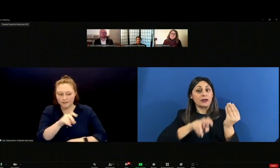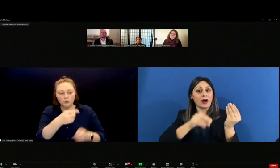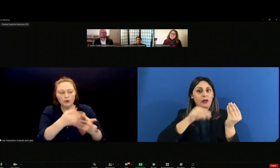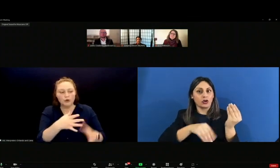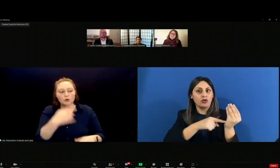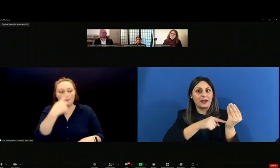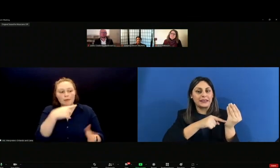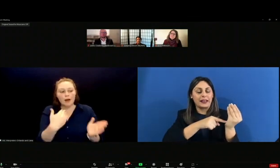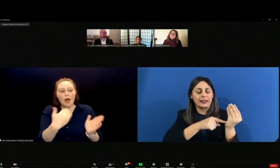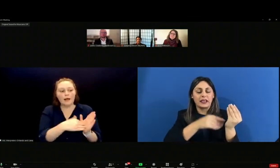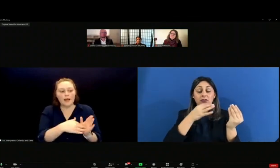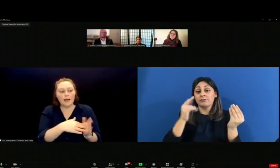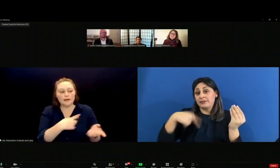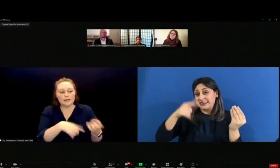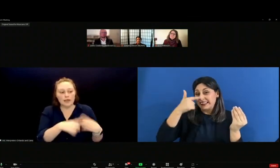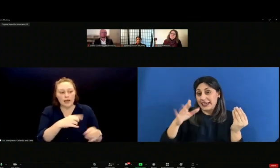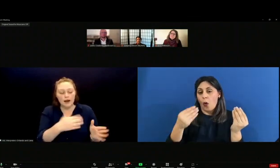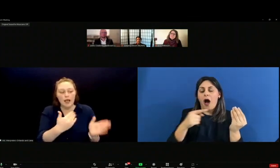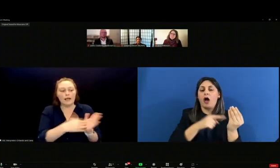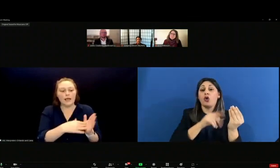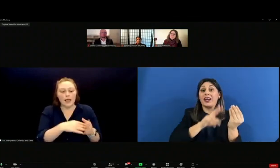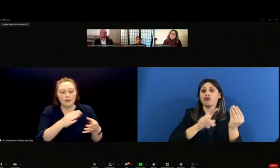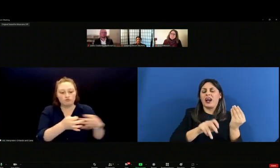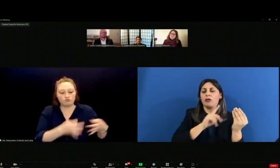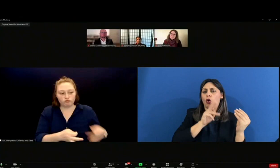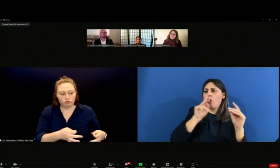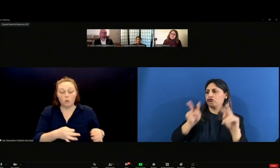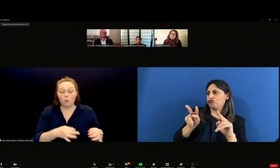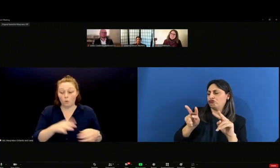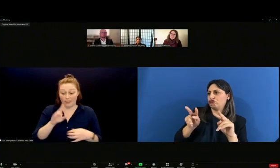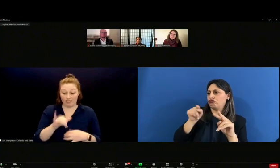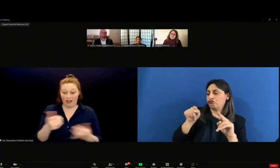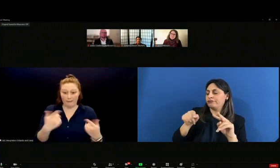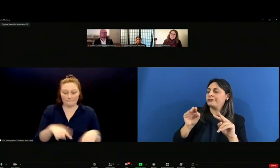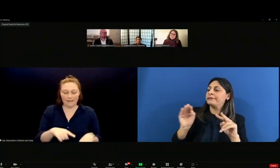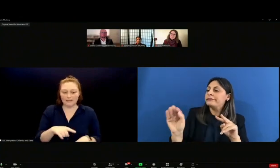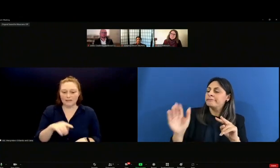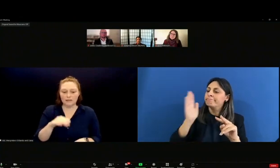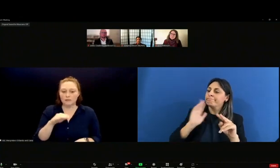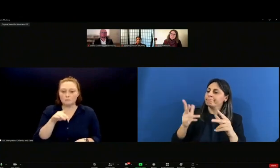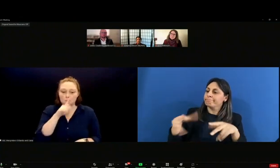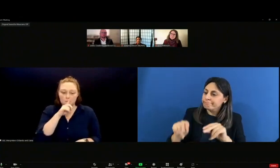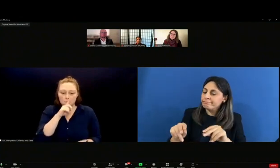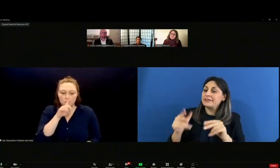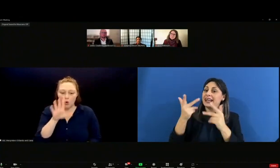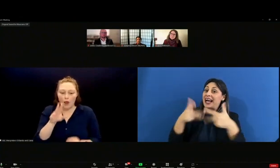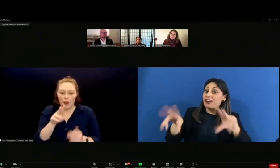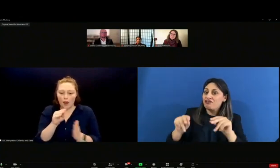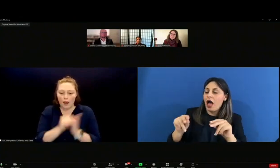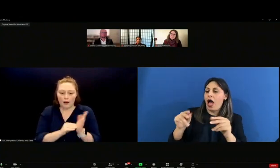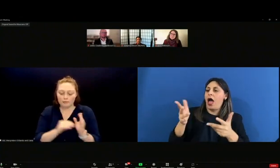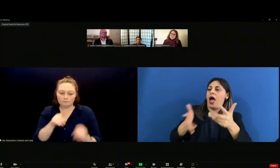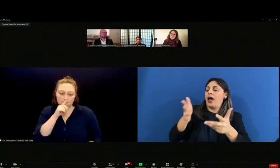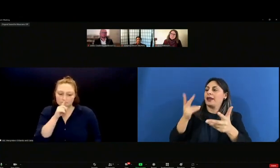reproduce or redo what they just did. When that happened, it was never included in your analysis, leading to some cases